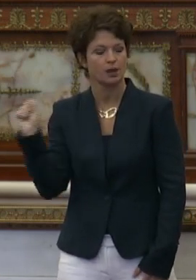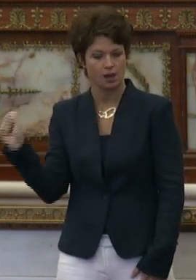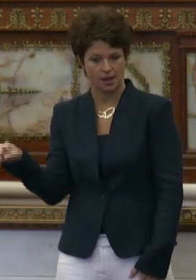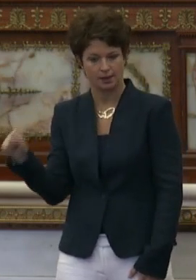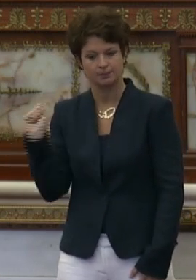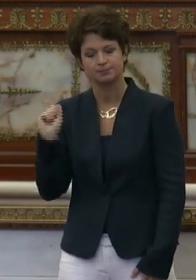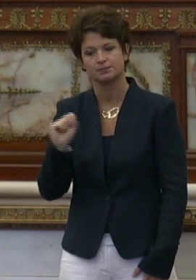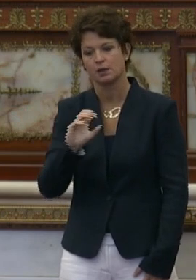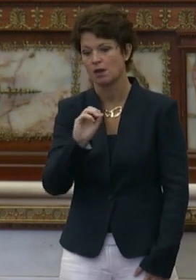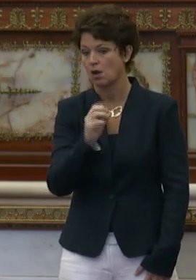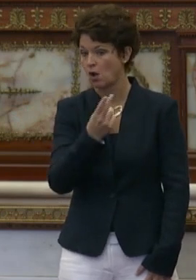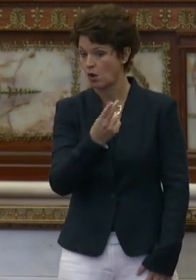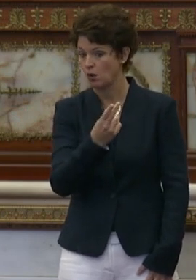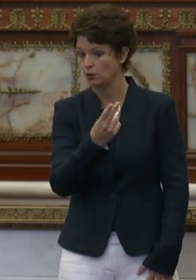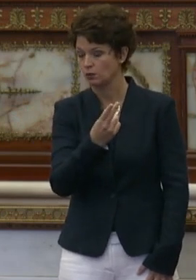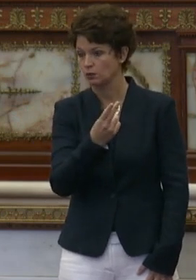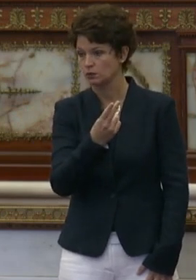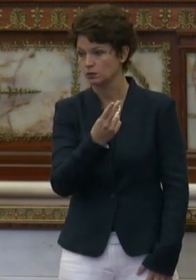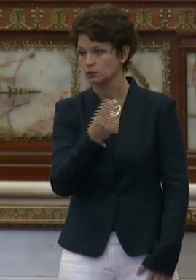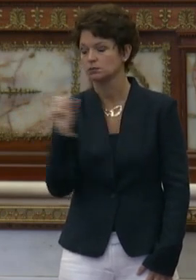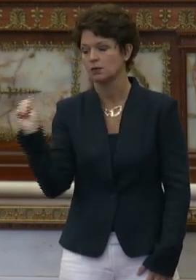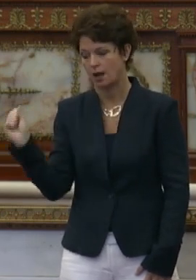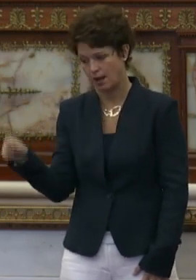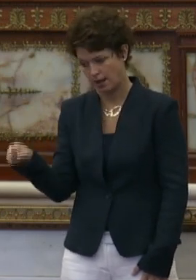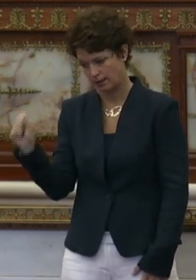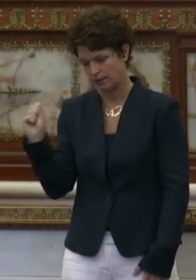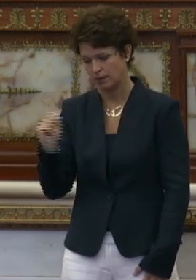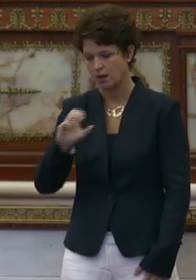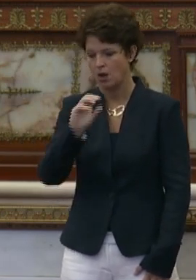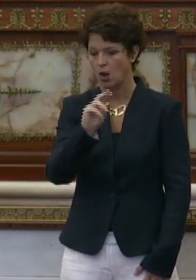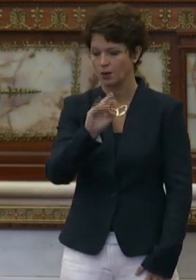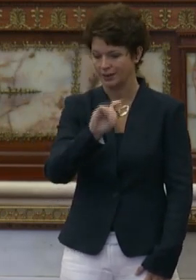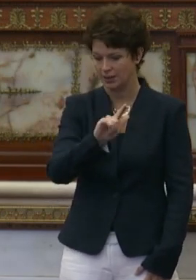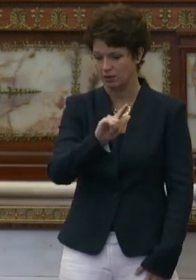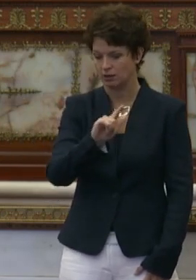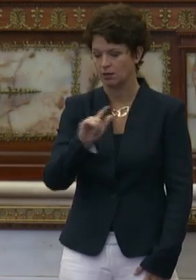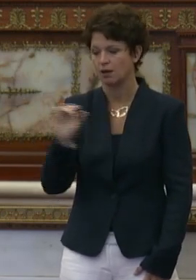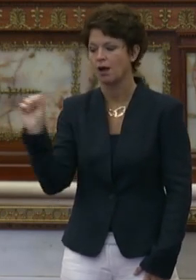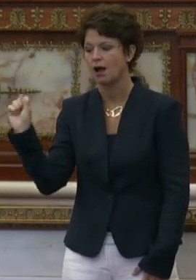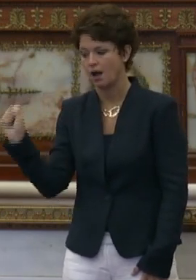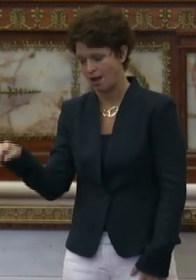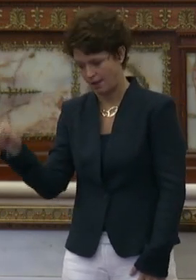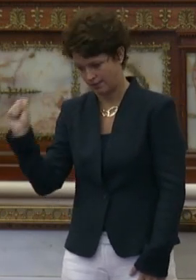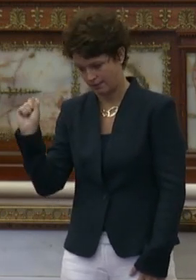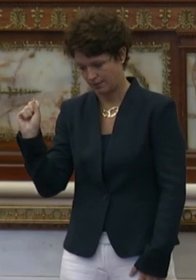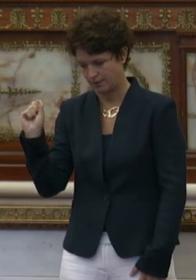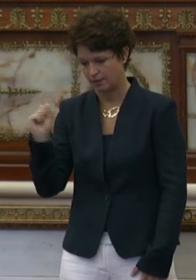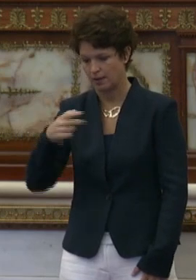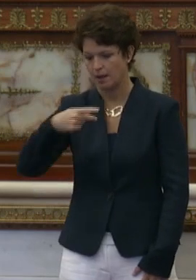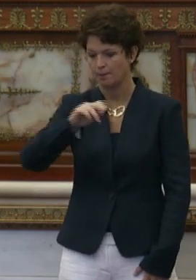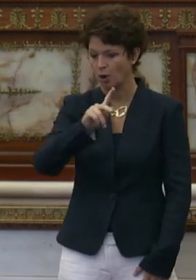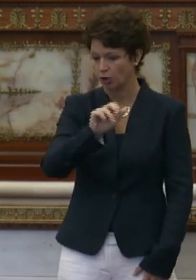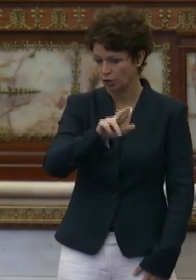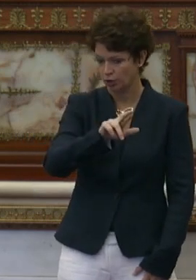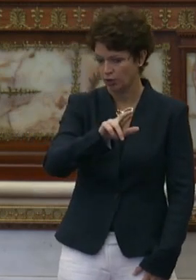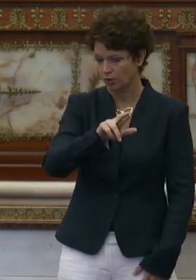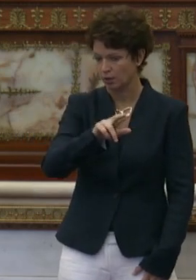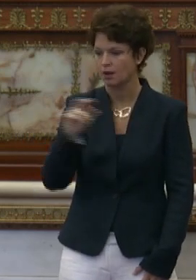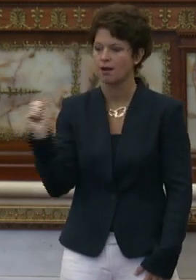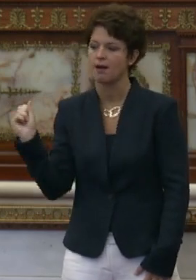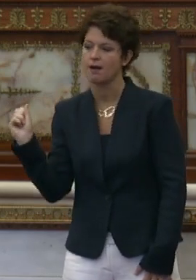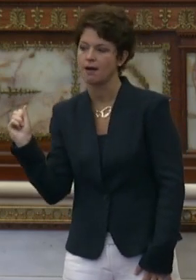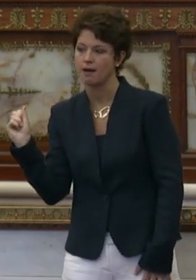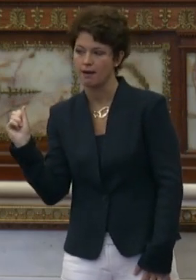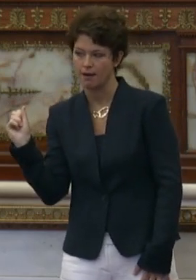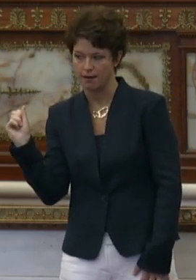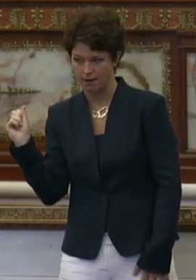Aye. Councilman O. Aye. Councilman O'Neill. Aye. Councilwoman Parker.